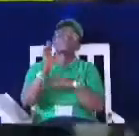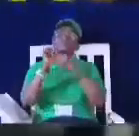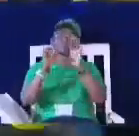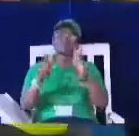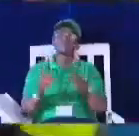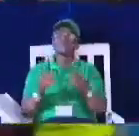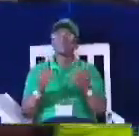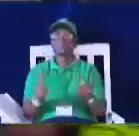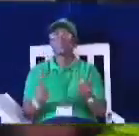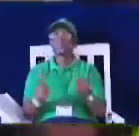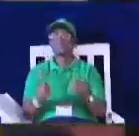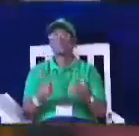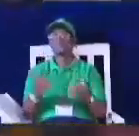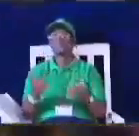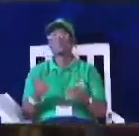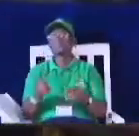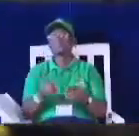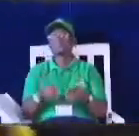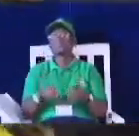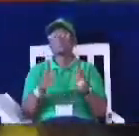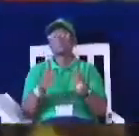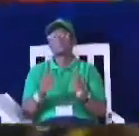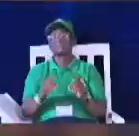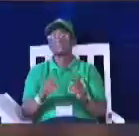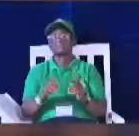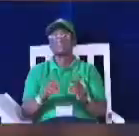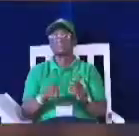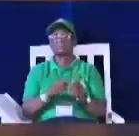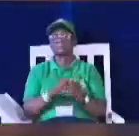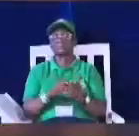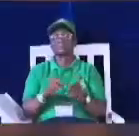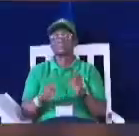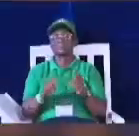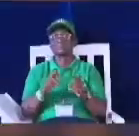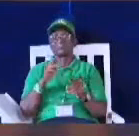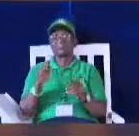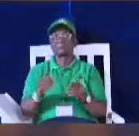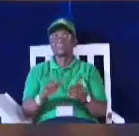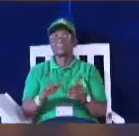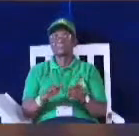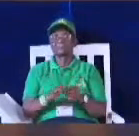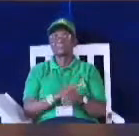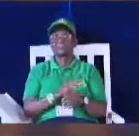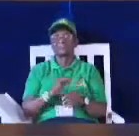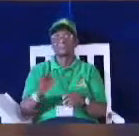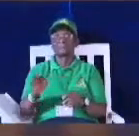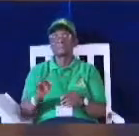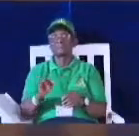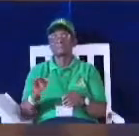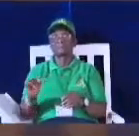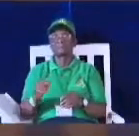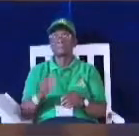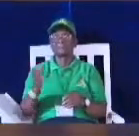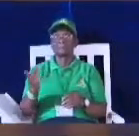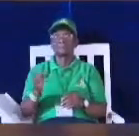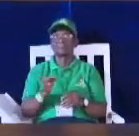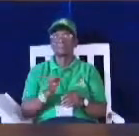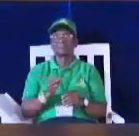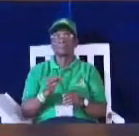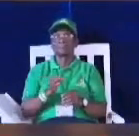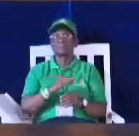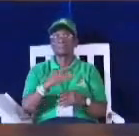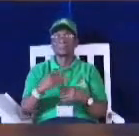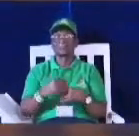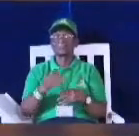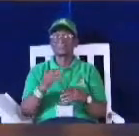the rest of us, while these people are filling their forms, you can begin to thank God